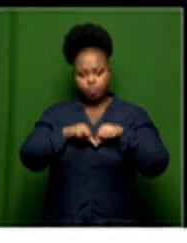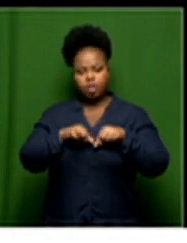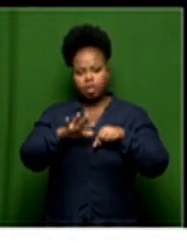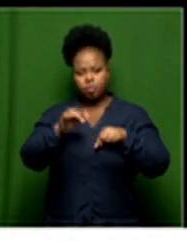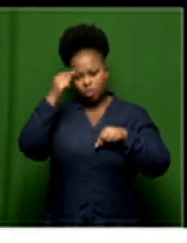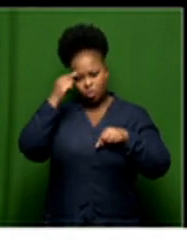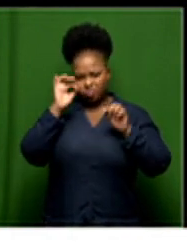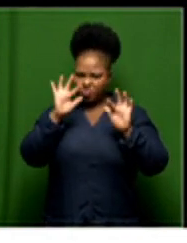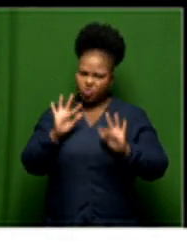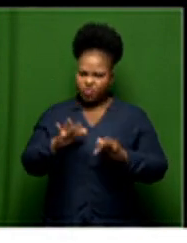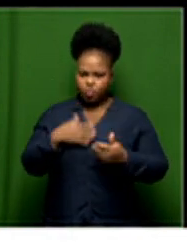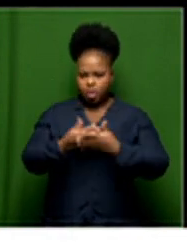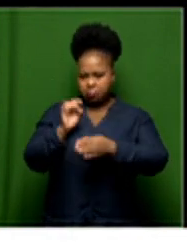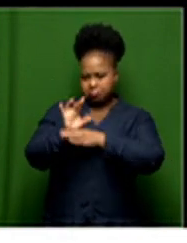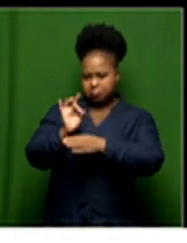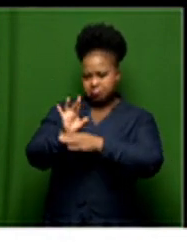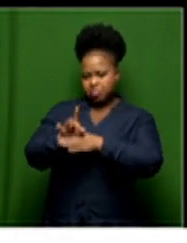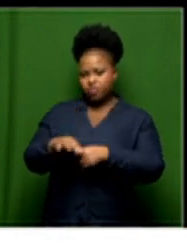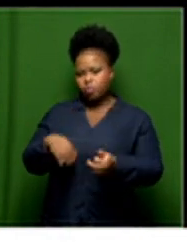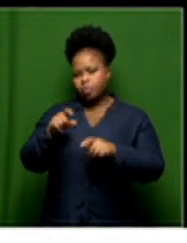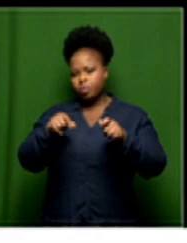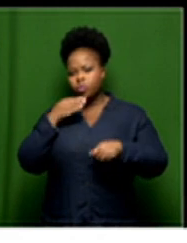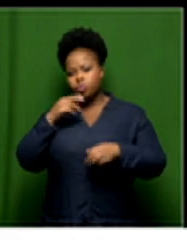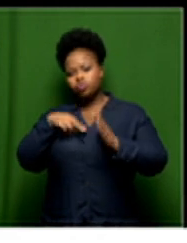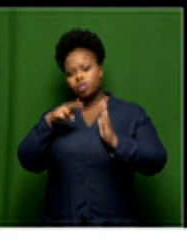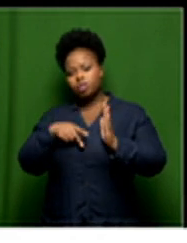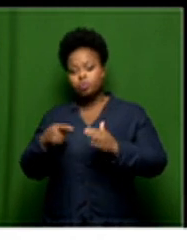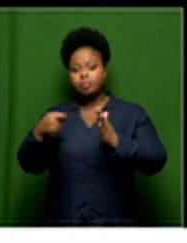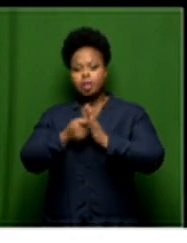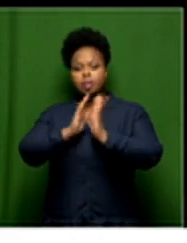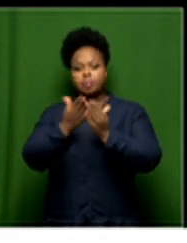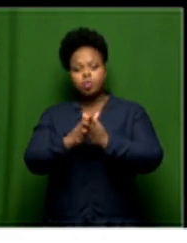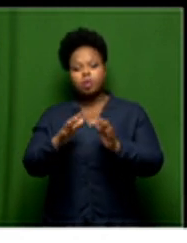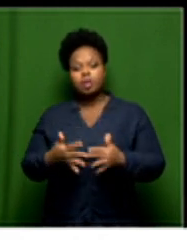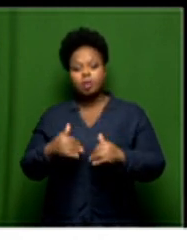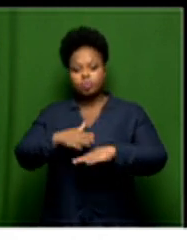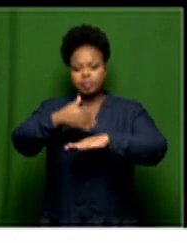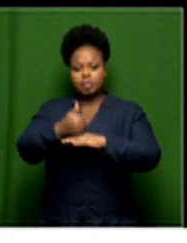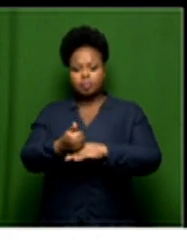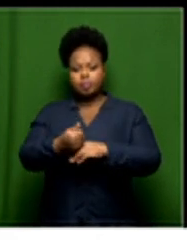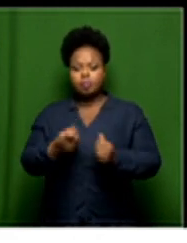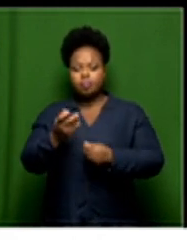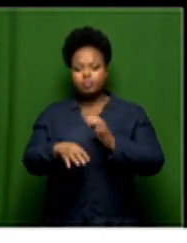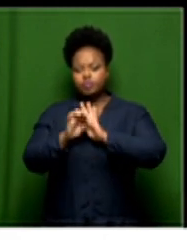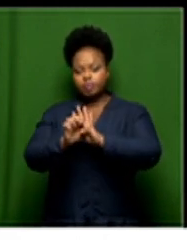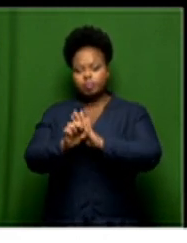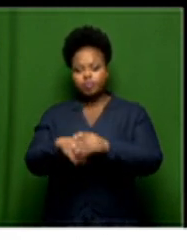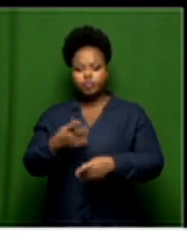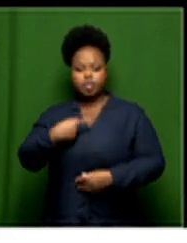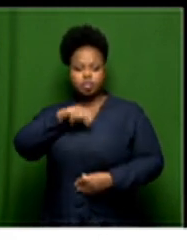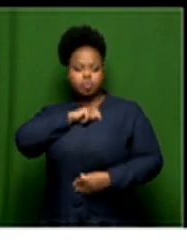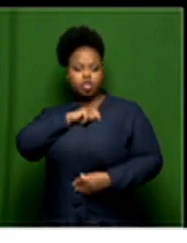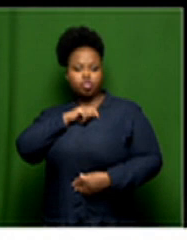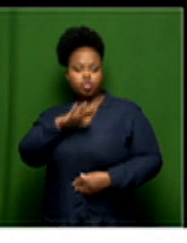thought, wouldn't it be wonderful to include some tips for our readers and people who buy the book on how to set the mood. So, for example, when you're in the Spanish